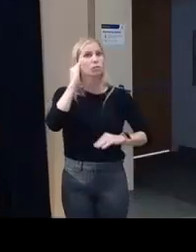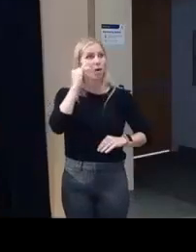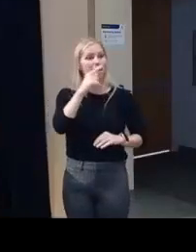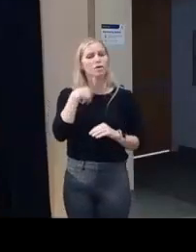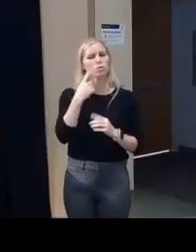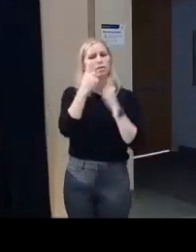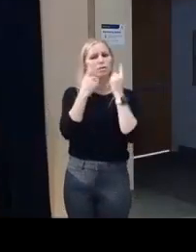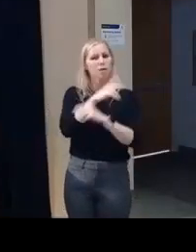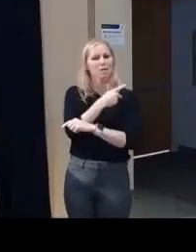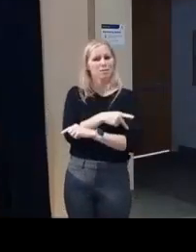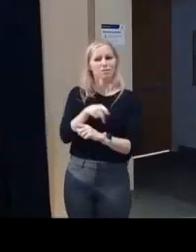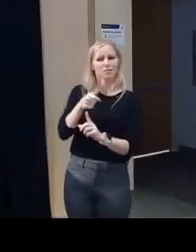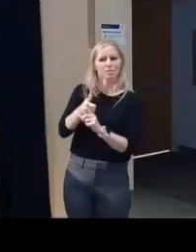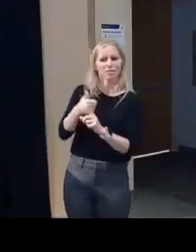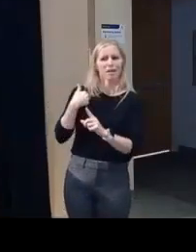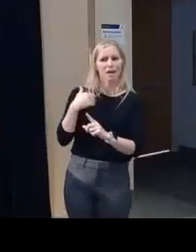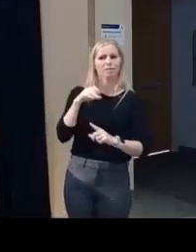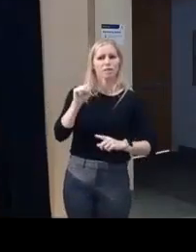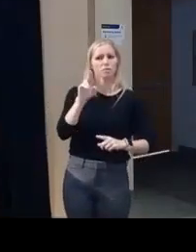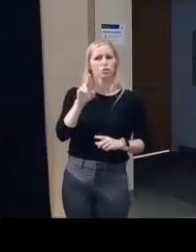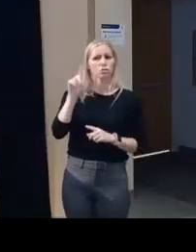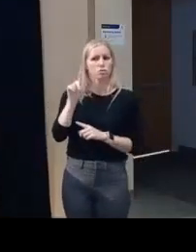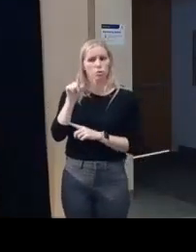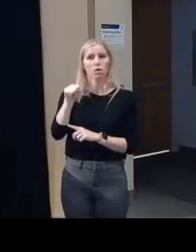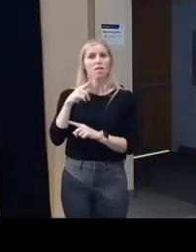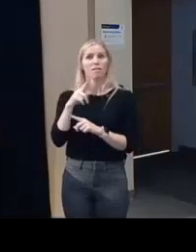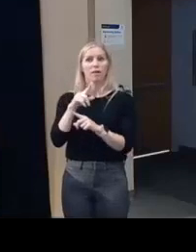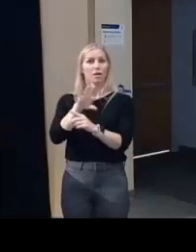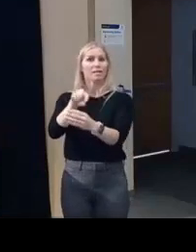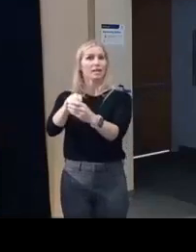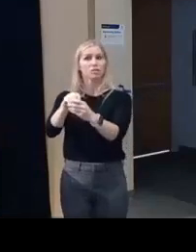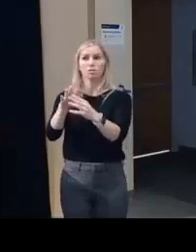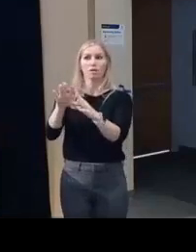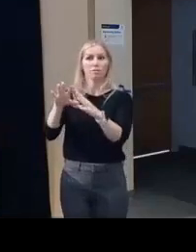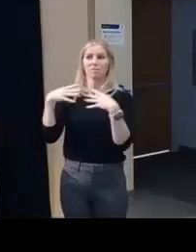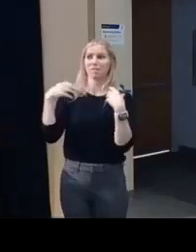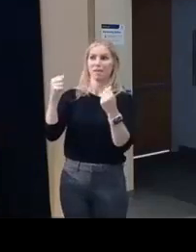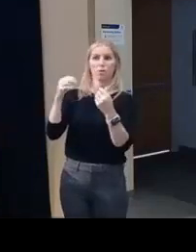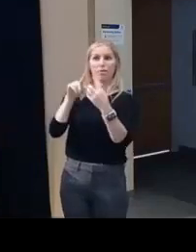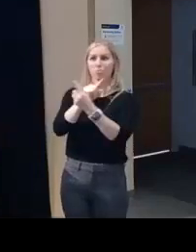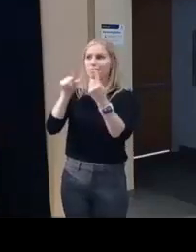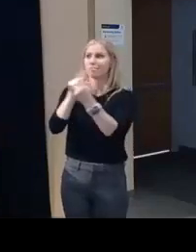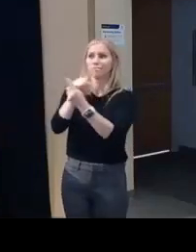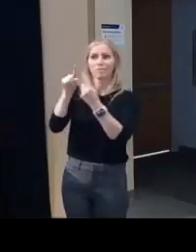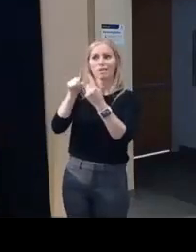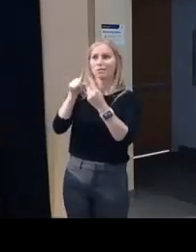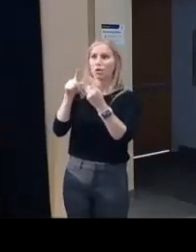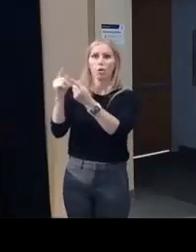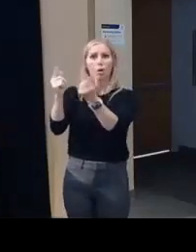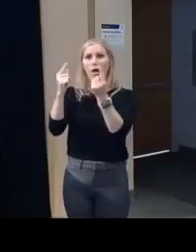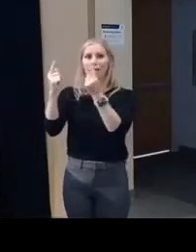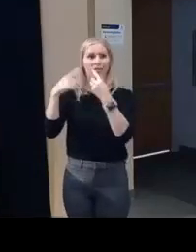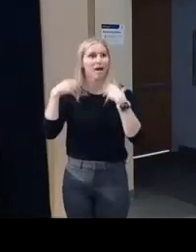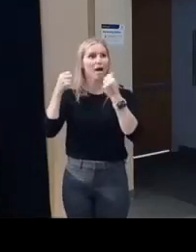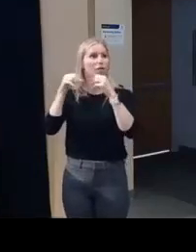with substance use disorder who are engaging with the healthcare system broadly and the challenges that they face, whether it's due to stigma,